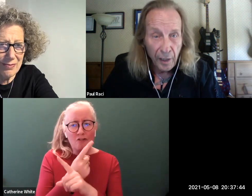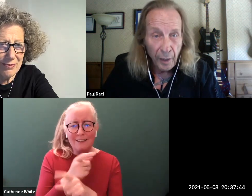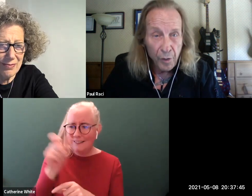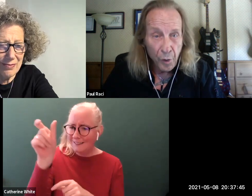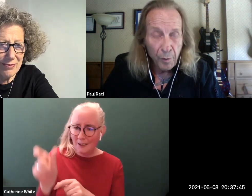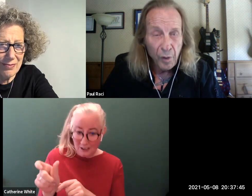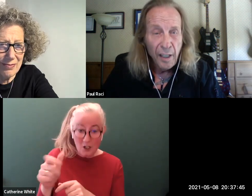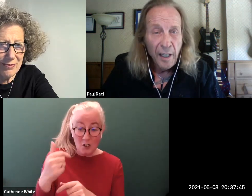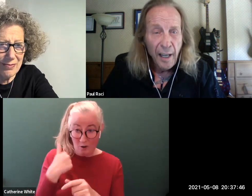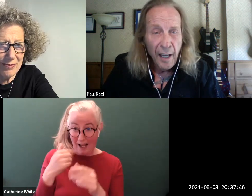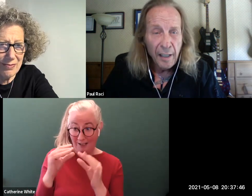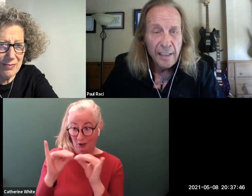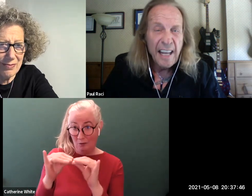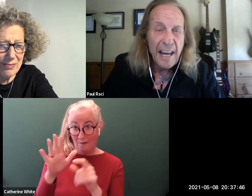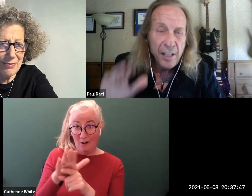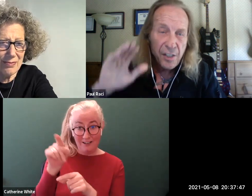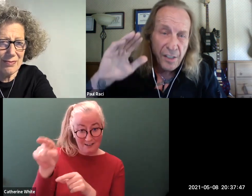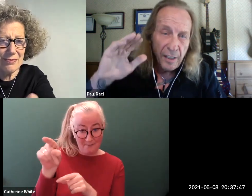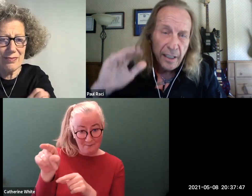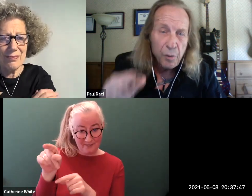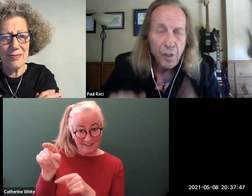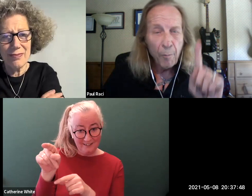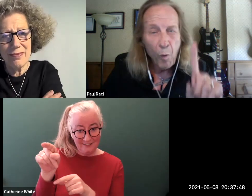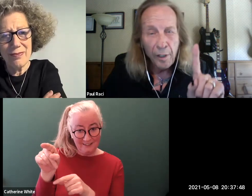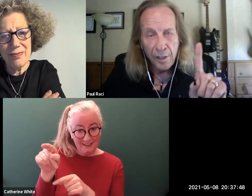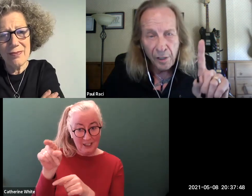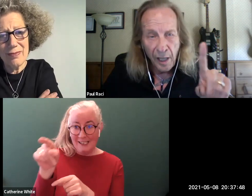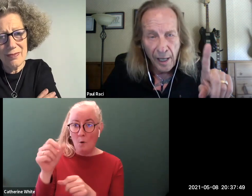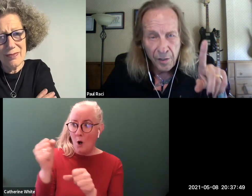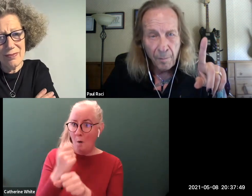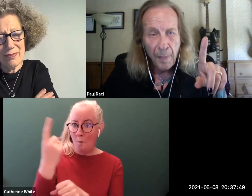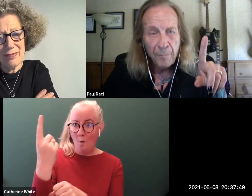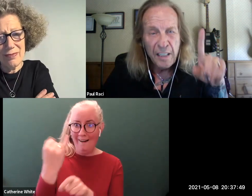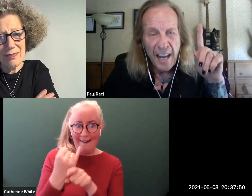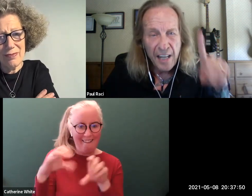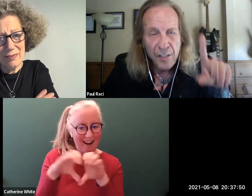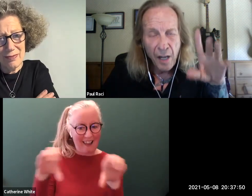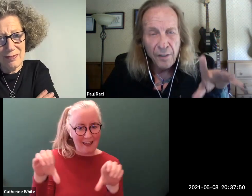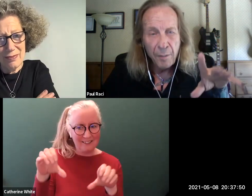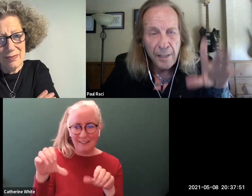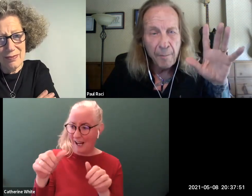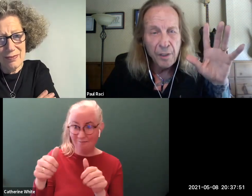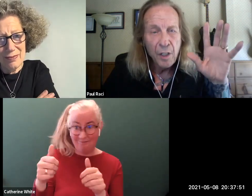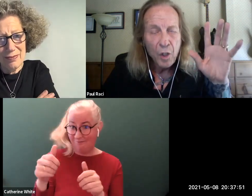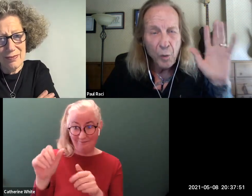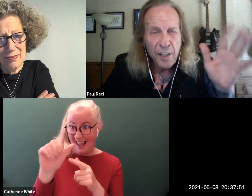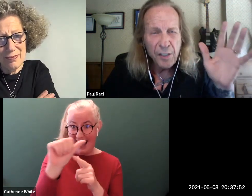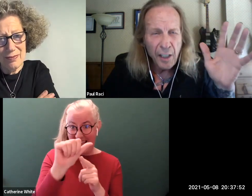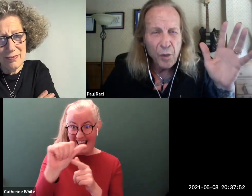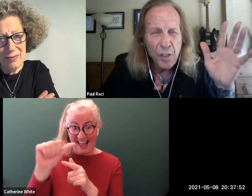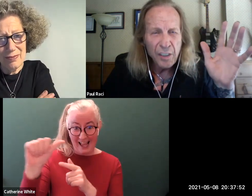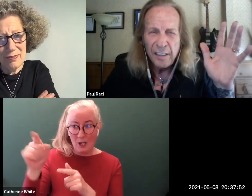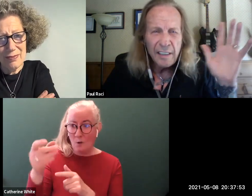a sign language interpreter, and he aced. He was number one in his class. He aced everything, became the